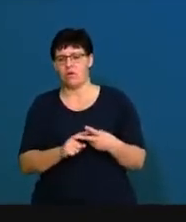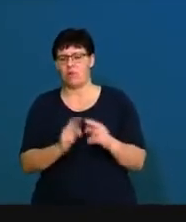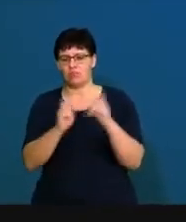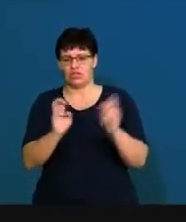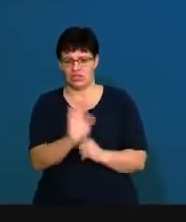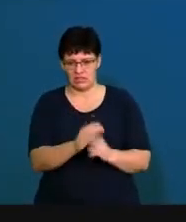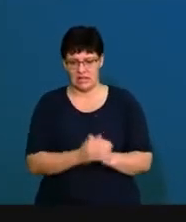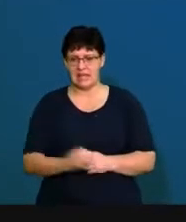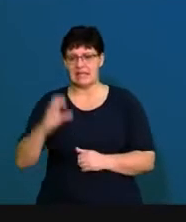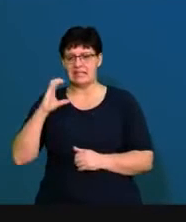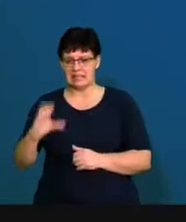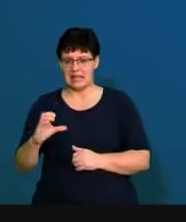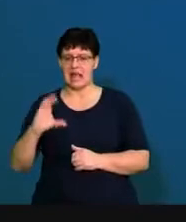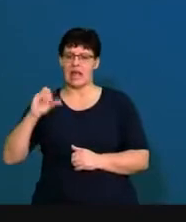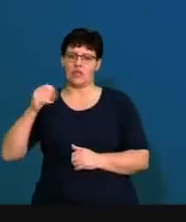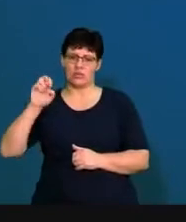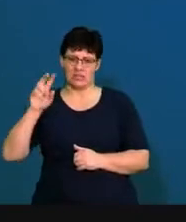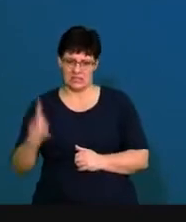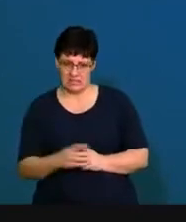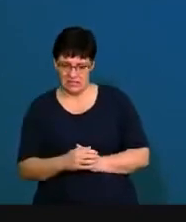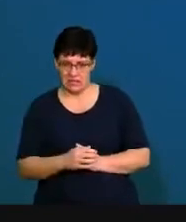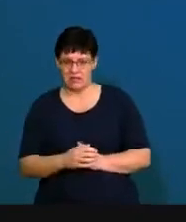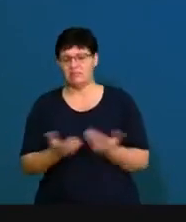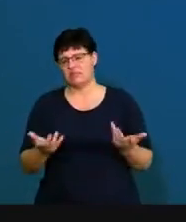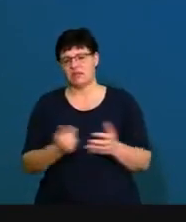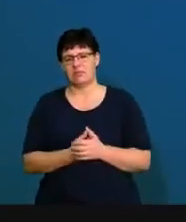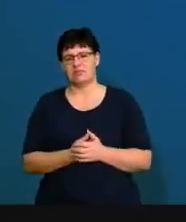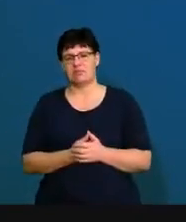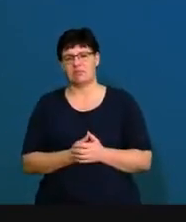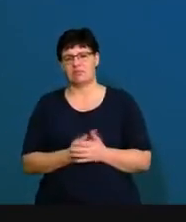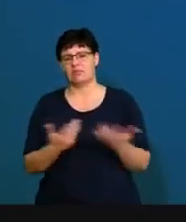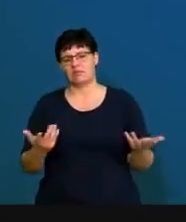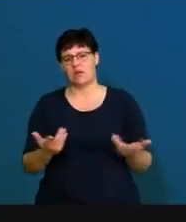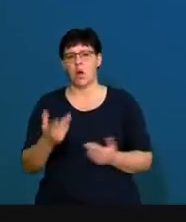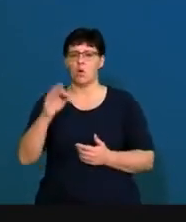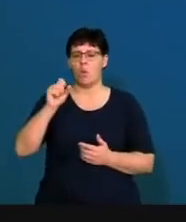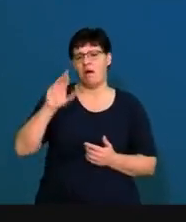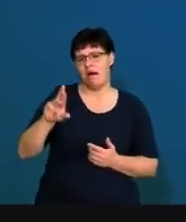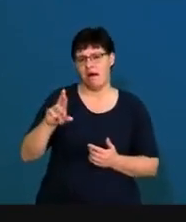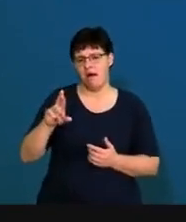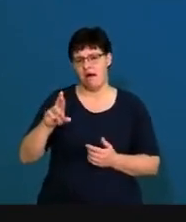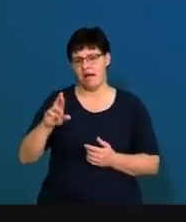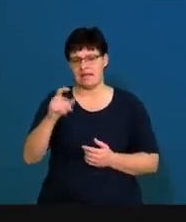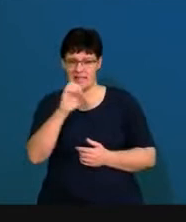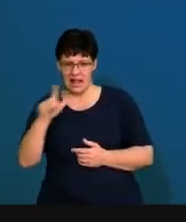bridge. And then C will stand for your cathode. Let's say maybe you've got the zinc, the common zinc copper cell. Then we've got the copper